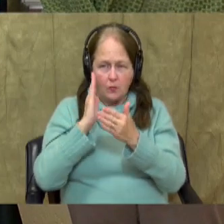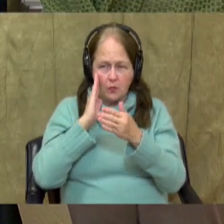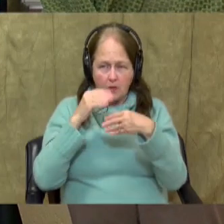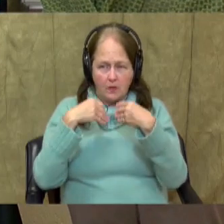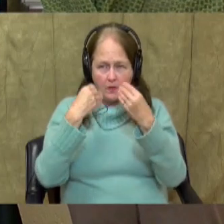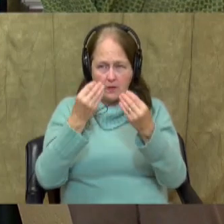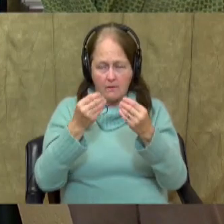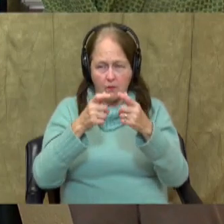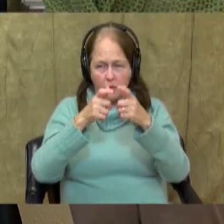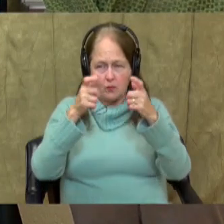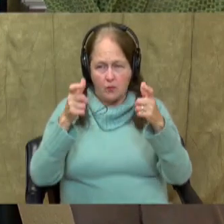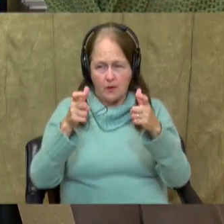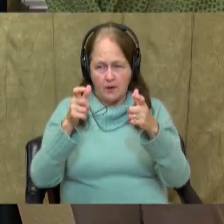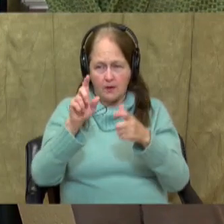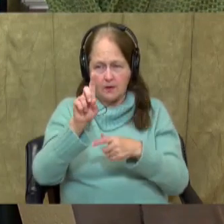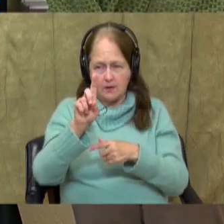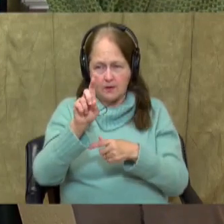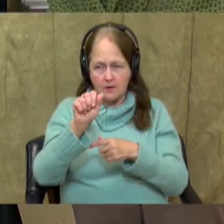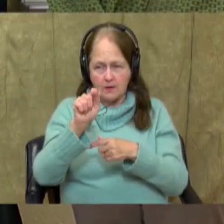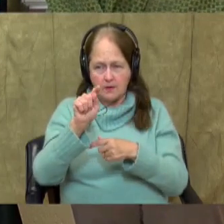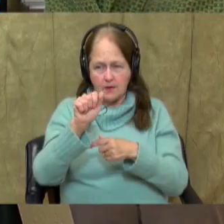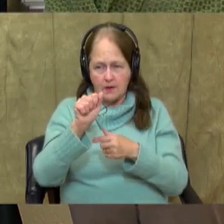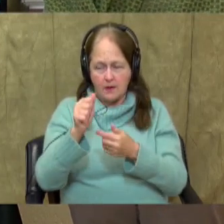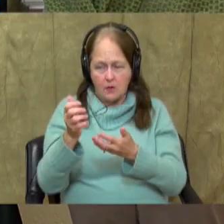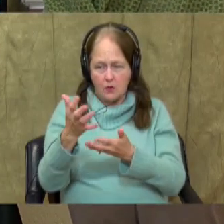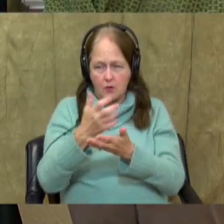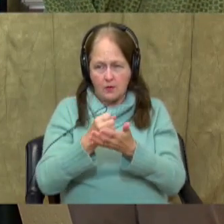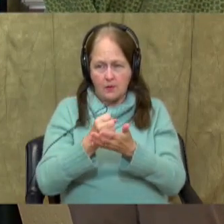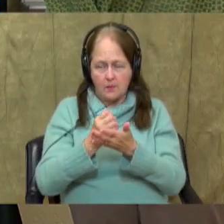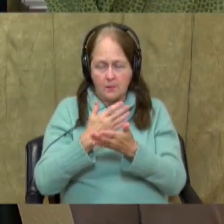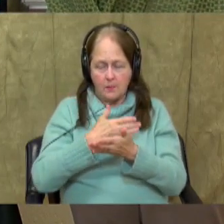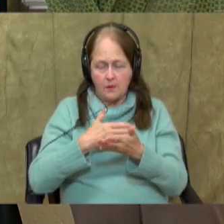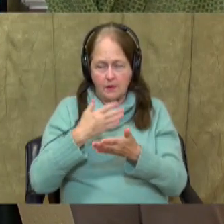give us great data collection. So